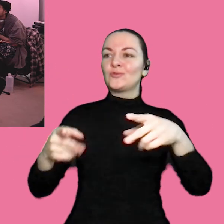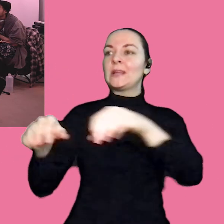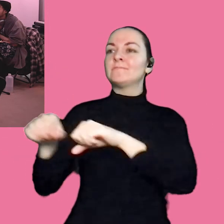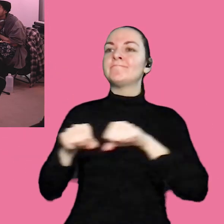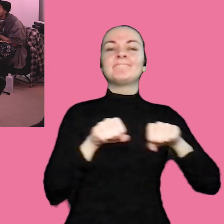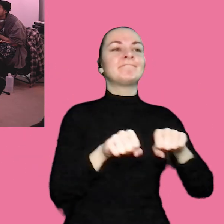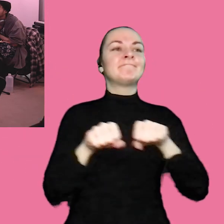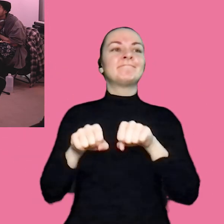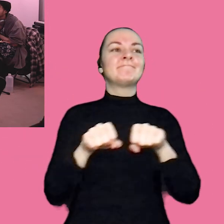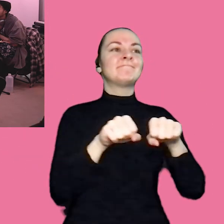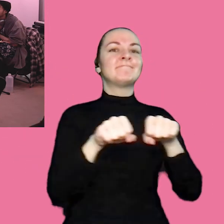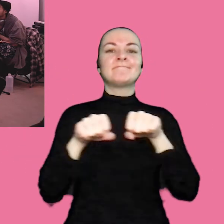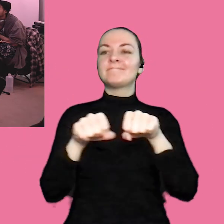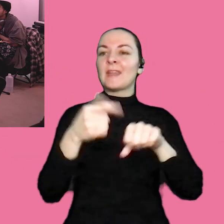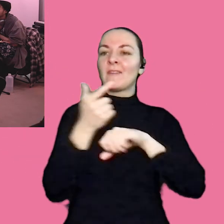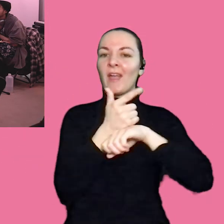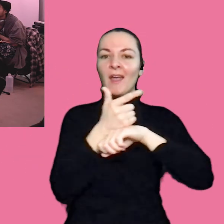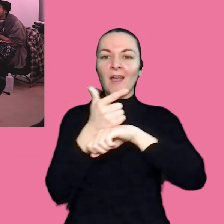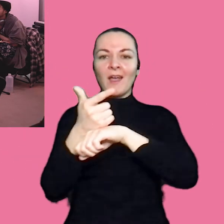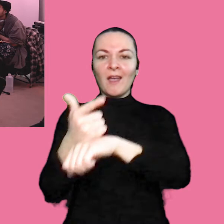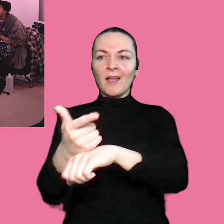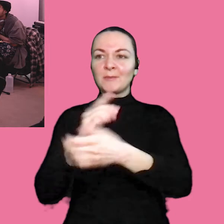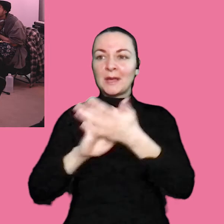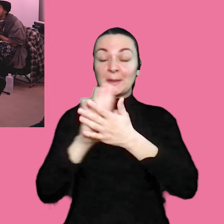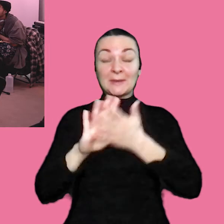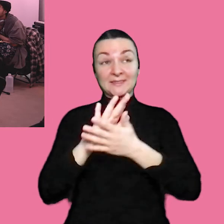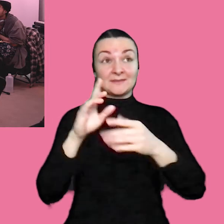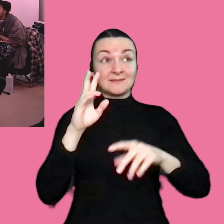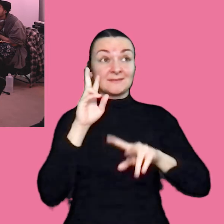could see if that looks like it's the village